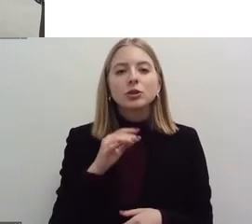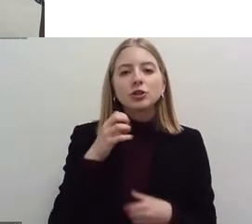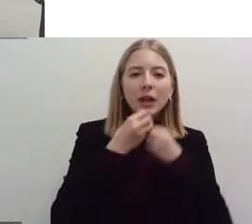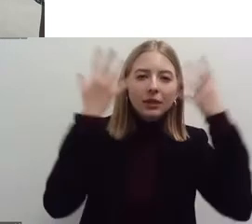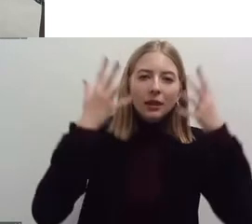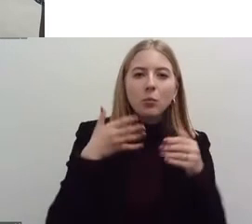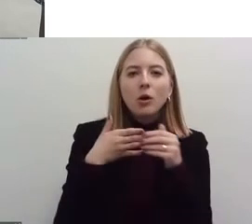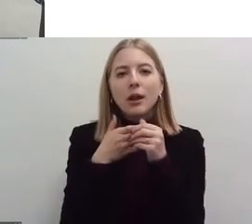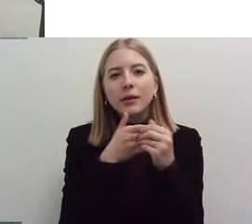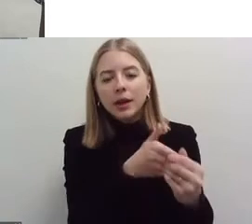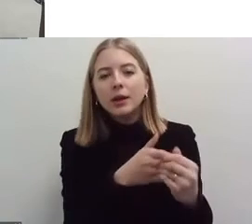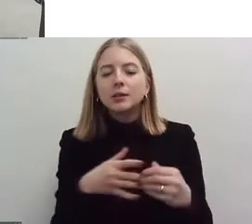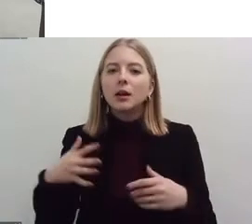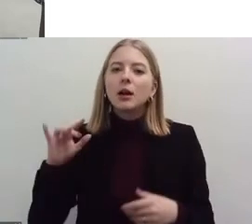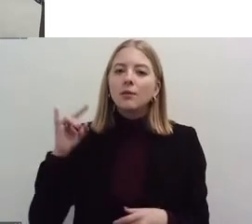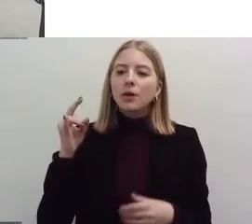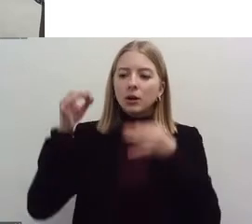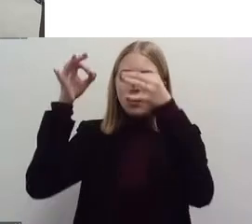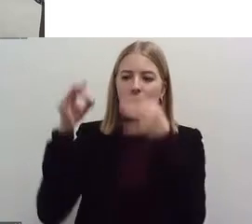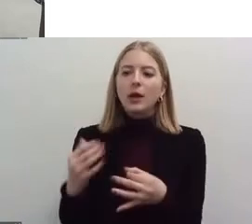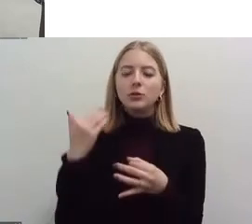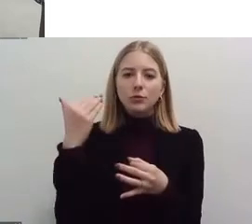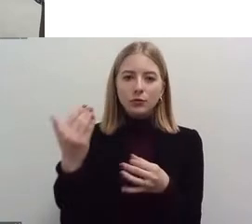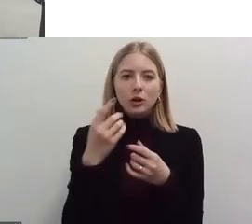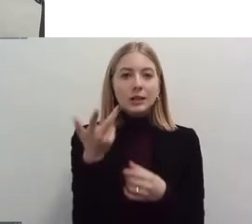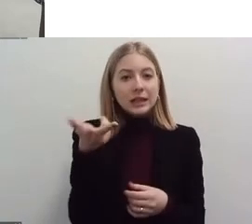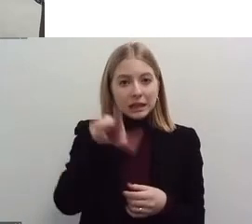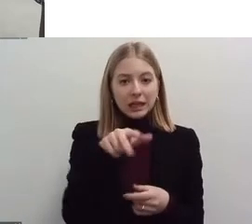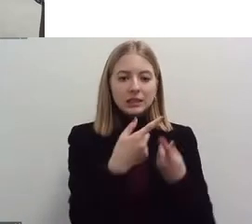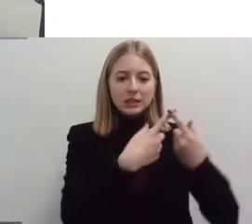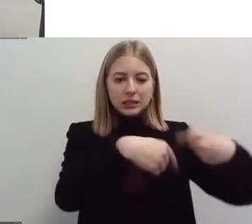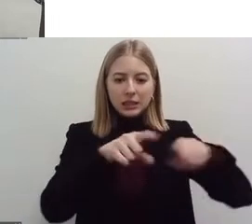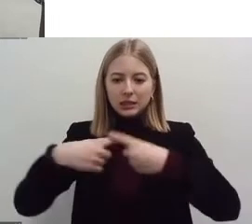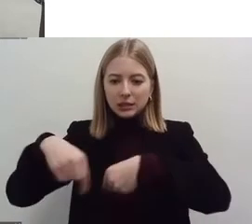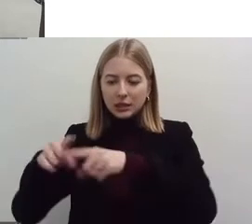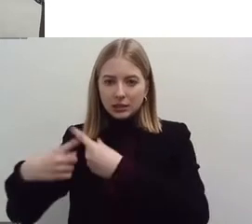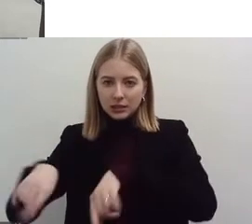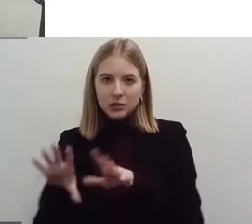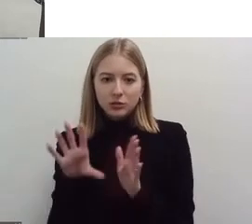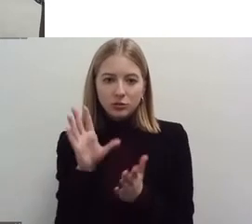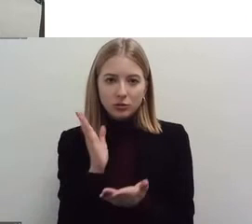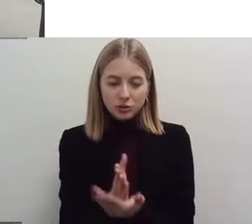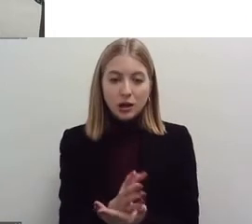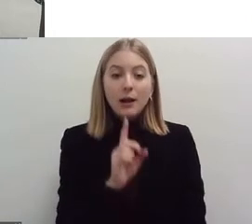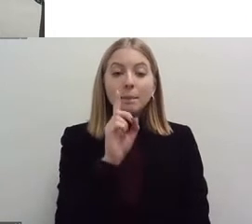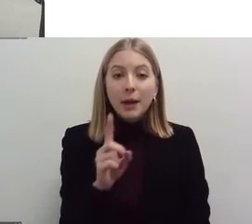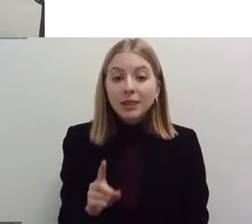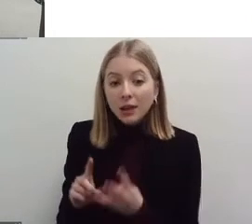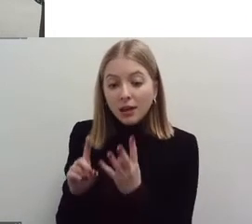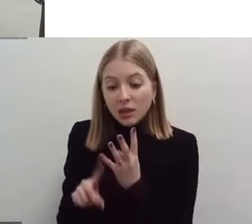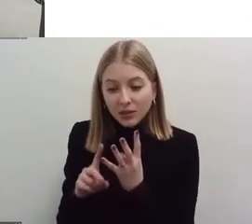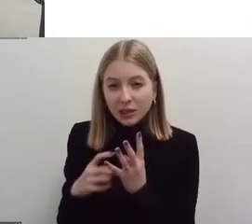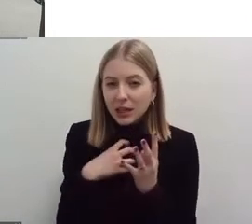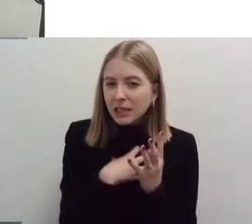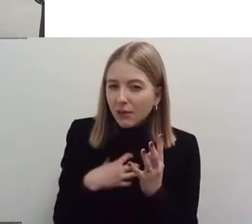From the age of 18, you can also become a board member and through decision-making influence the organization as a whole. And the